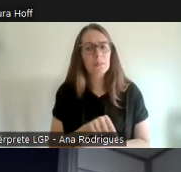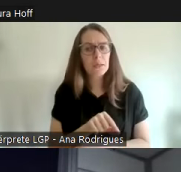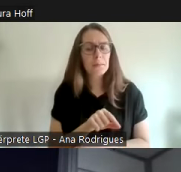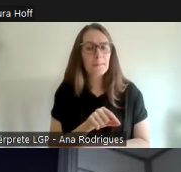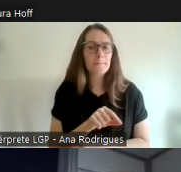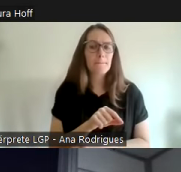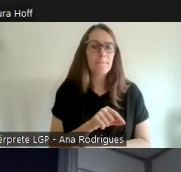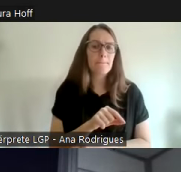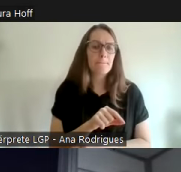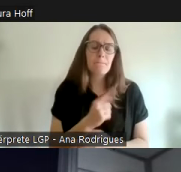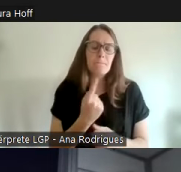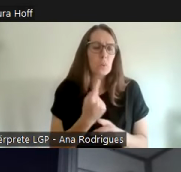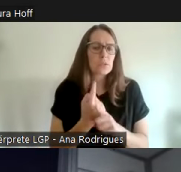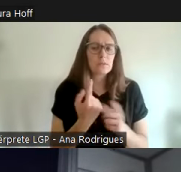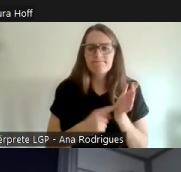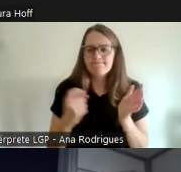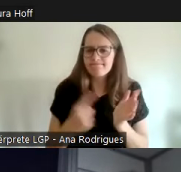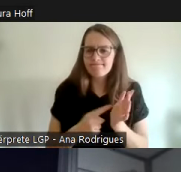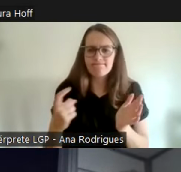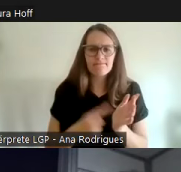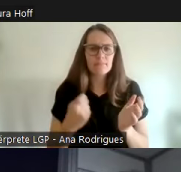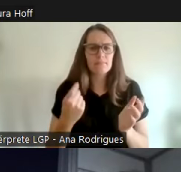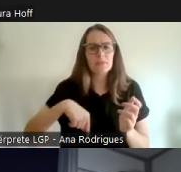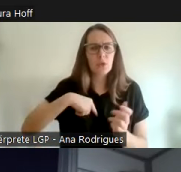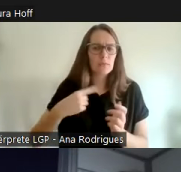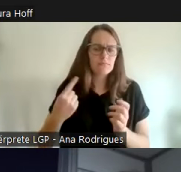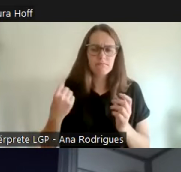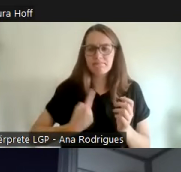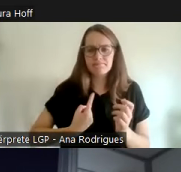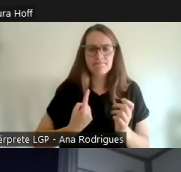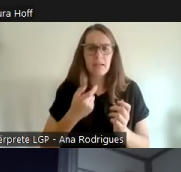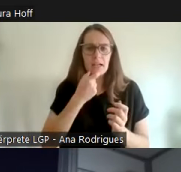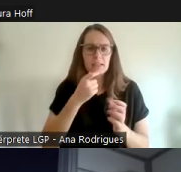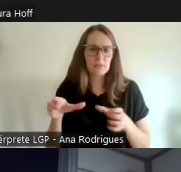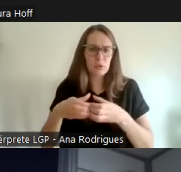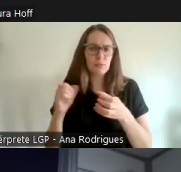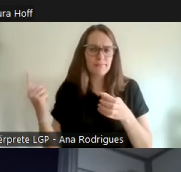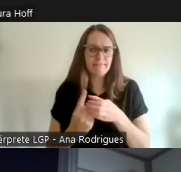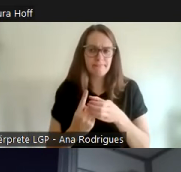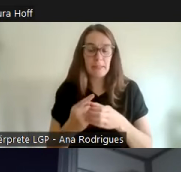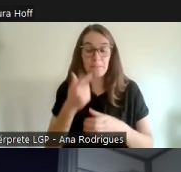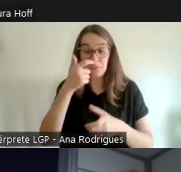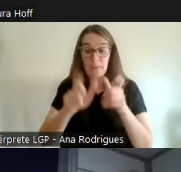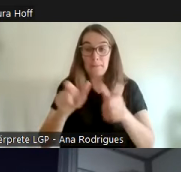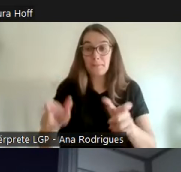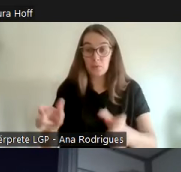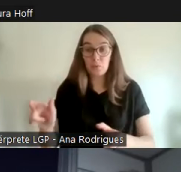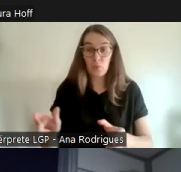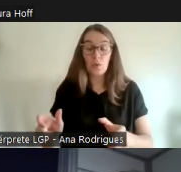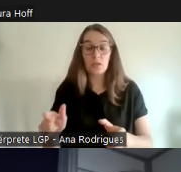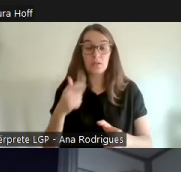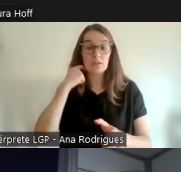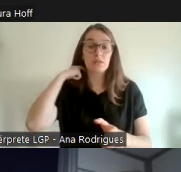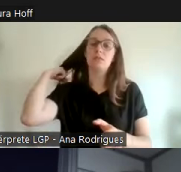of indispensable worth of an individual as part of a group, right? That these individuals, that they